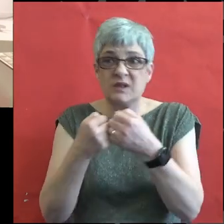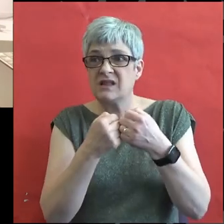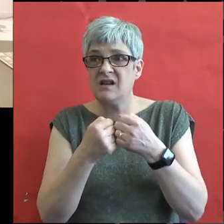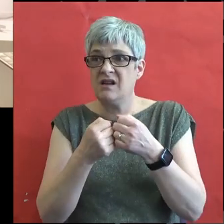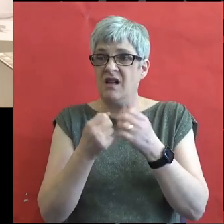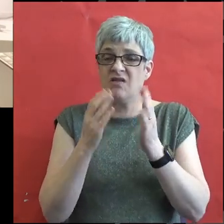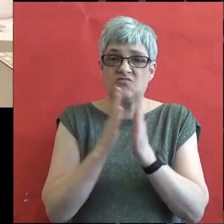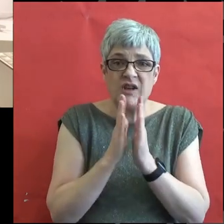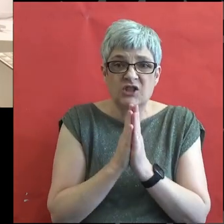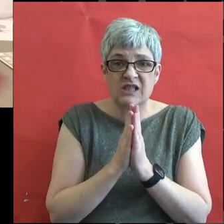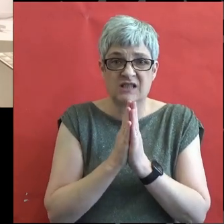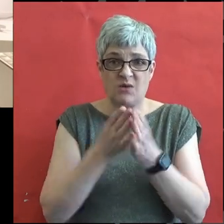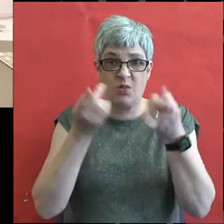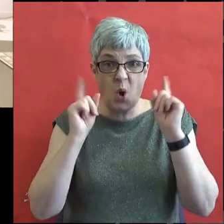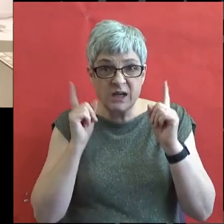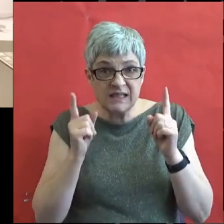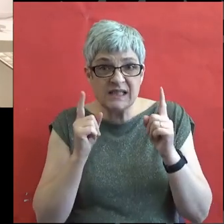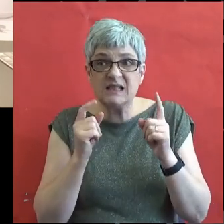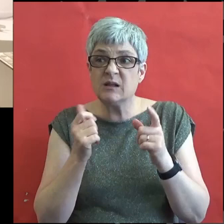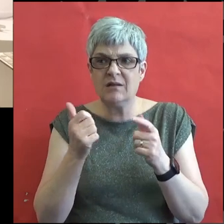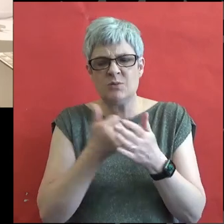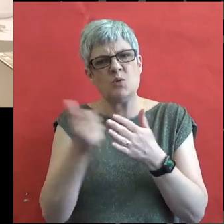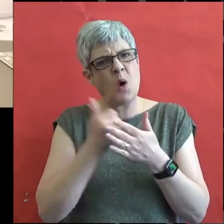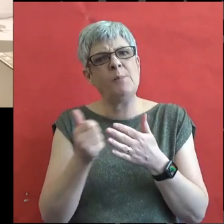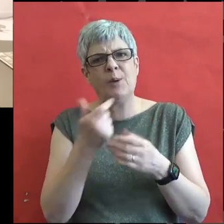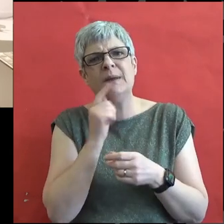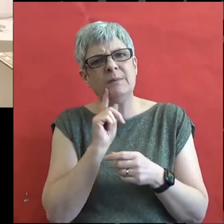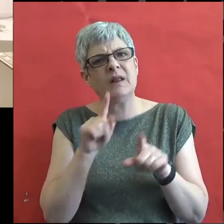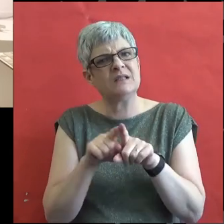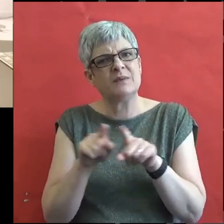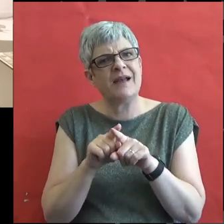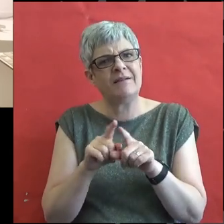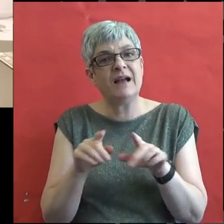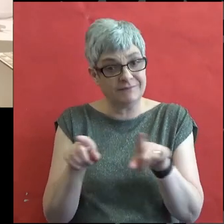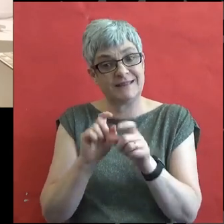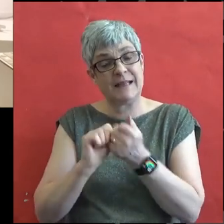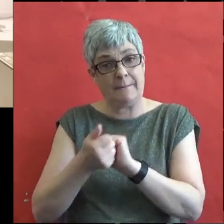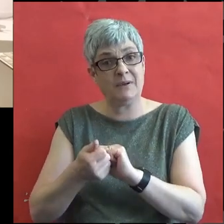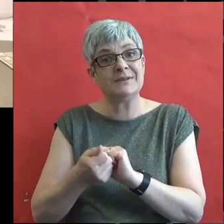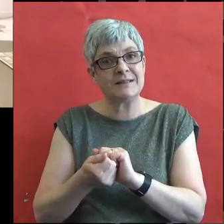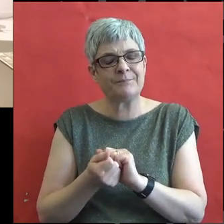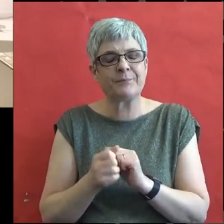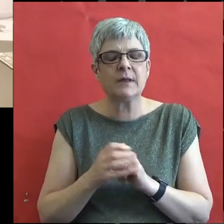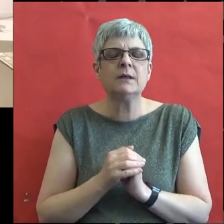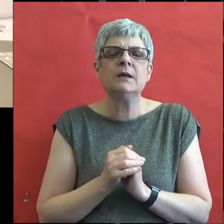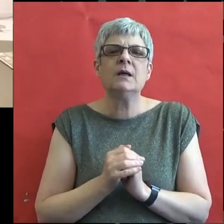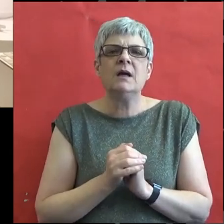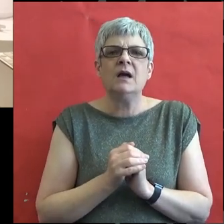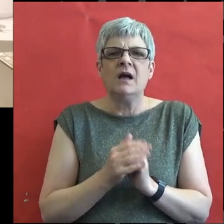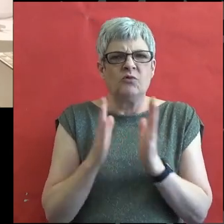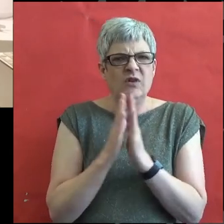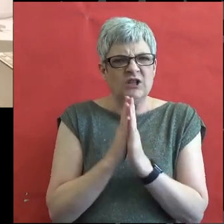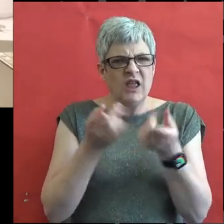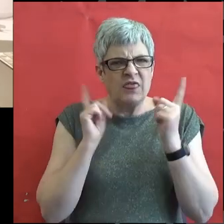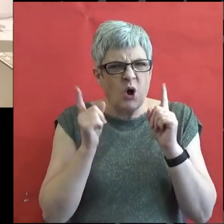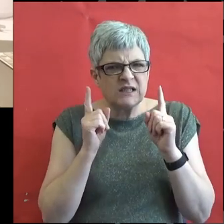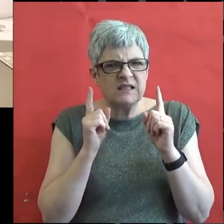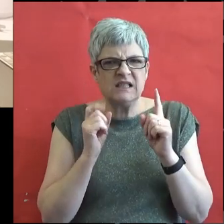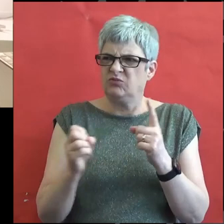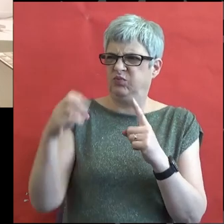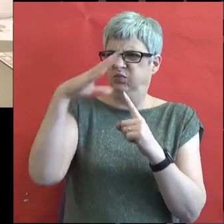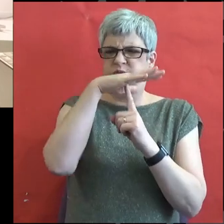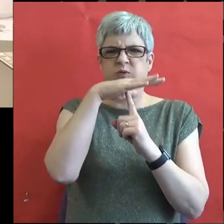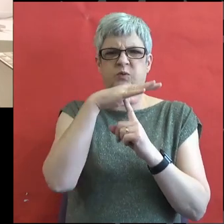authorities and ordinary people, including his disciples. And those religious authorities, those elites,